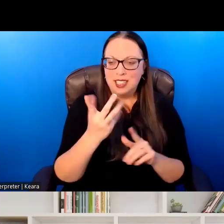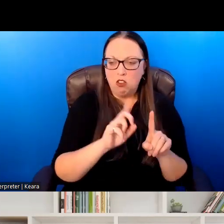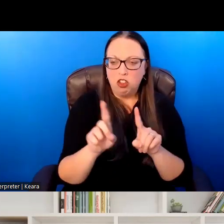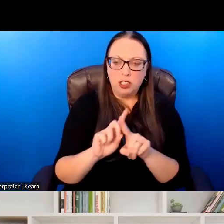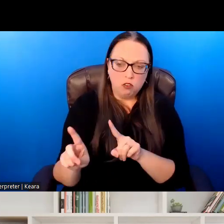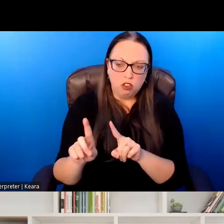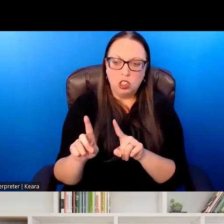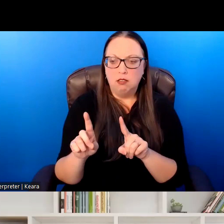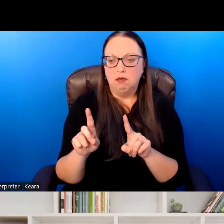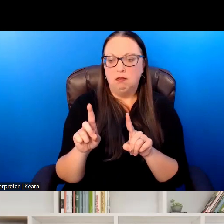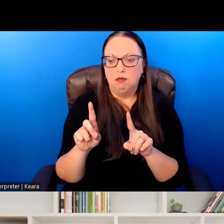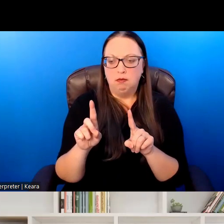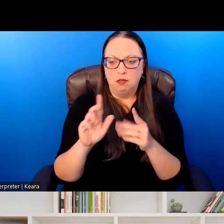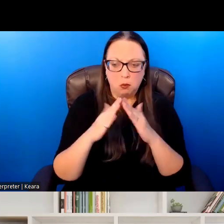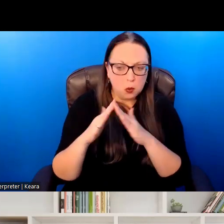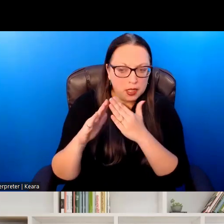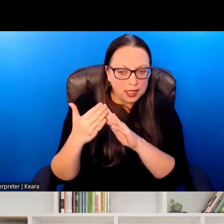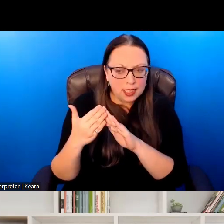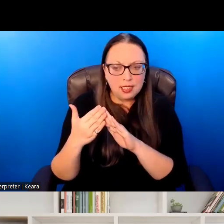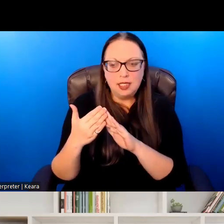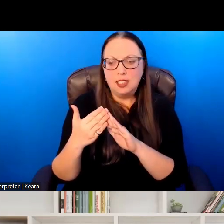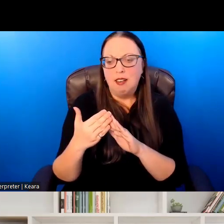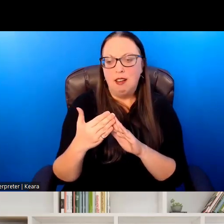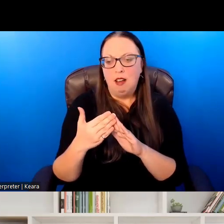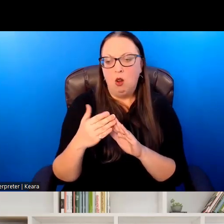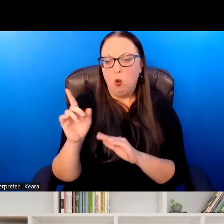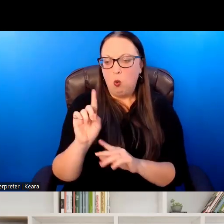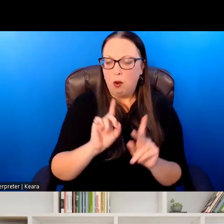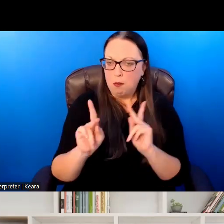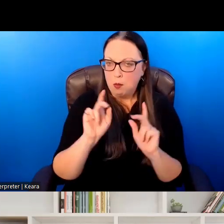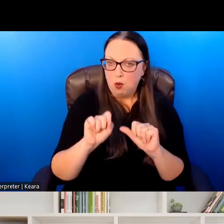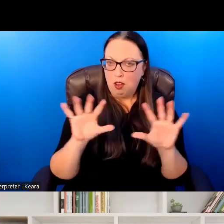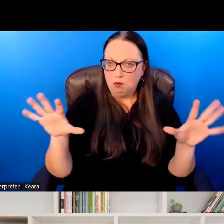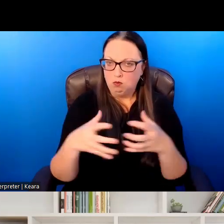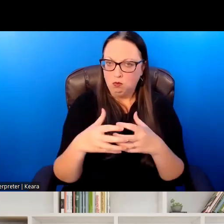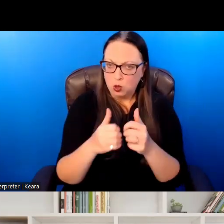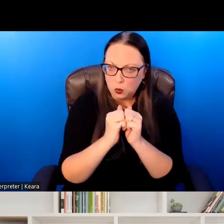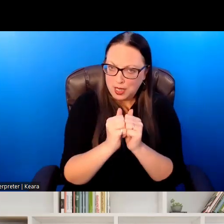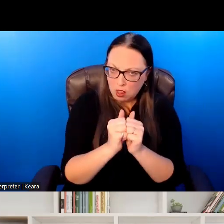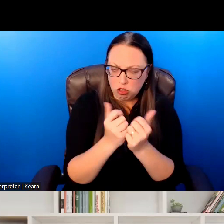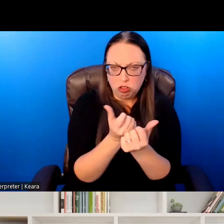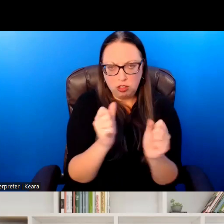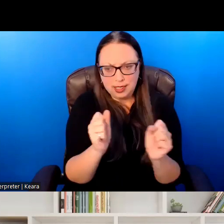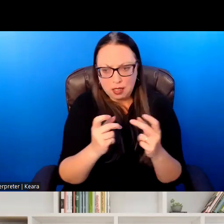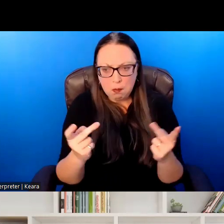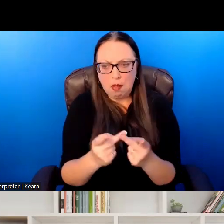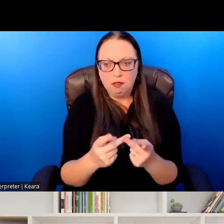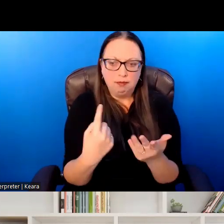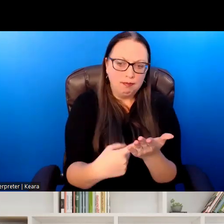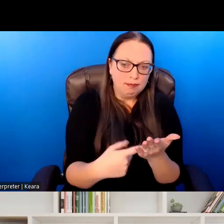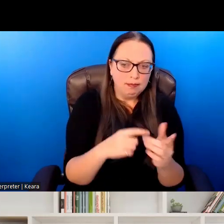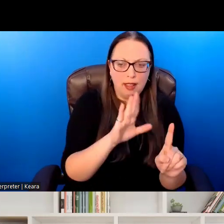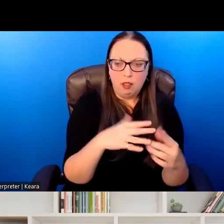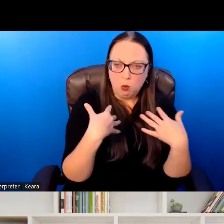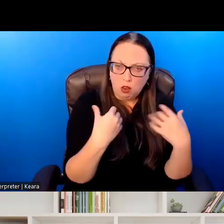communities where people can gather together in a safe place and they can talk about their recovery. They